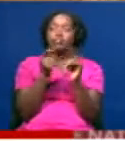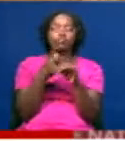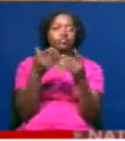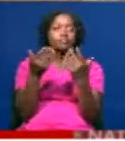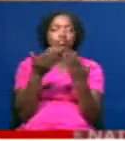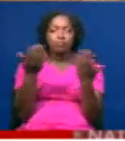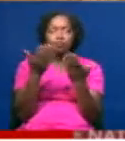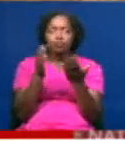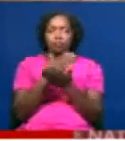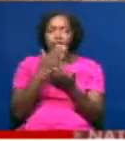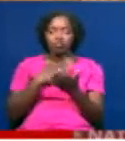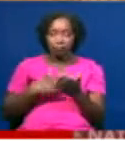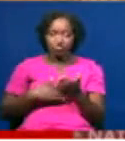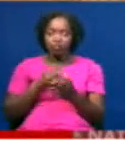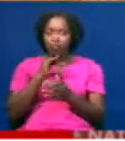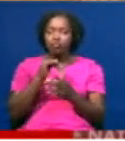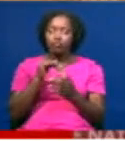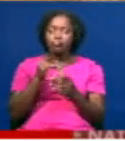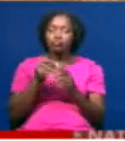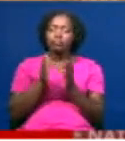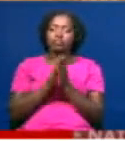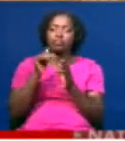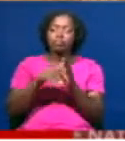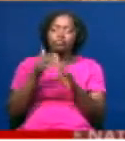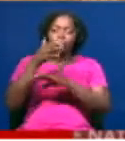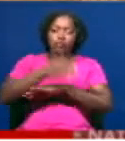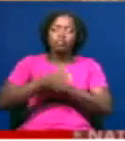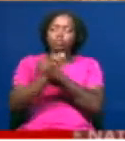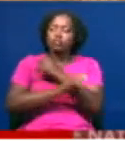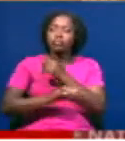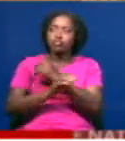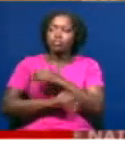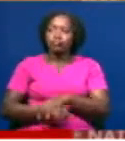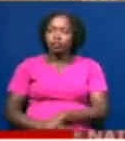is, not just within the country, but beyond, those resident abroad as well.